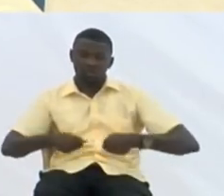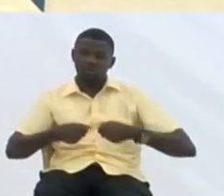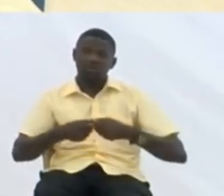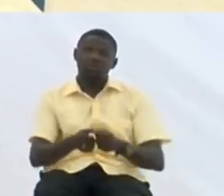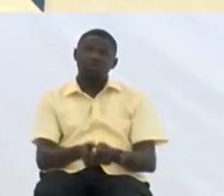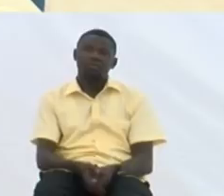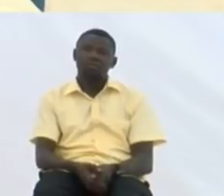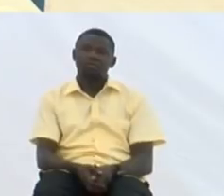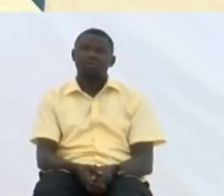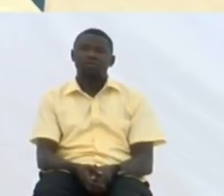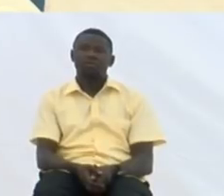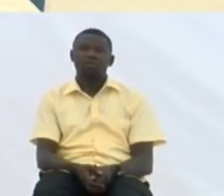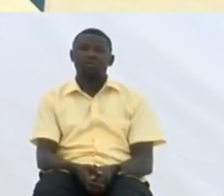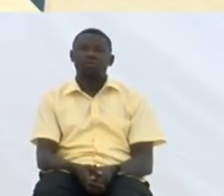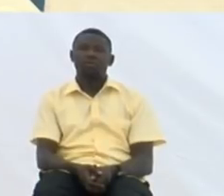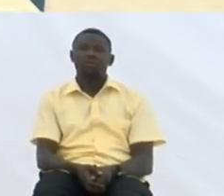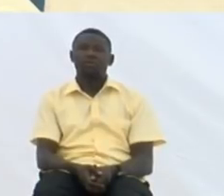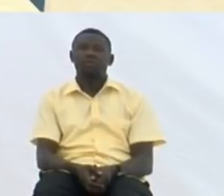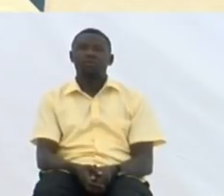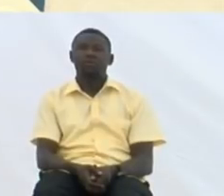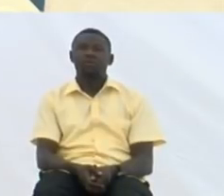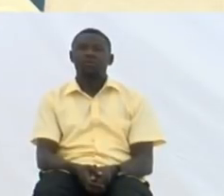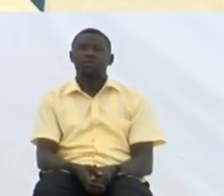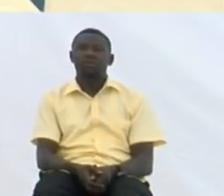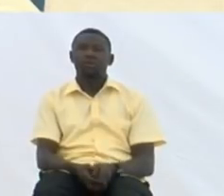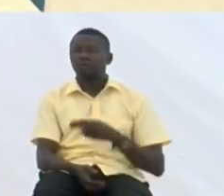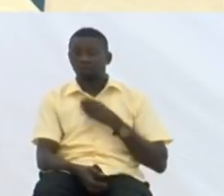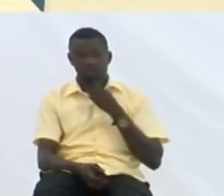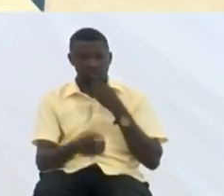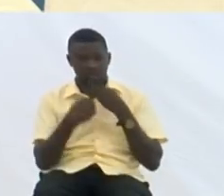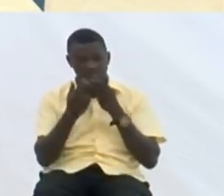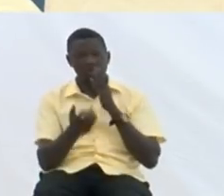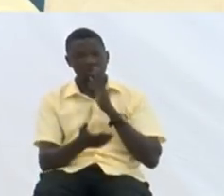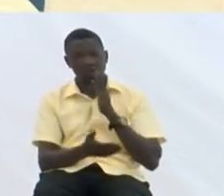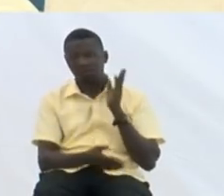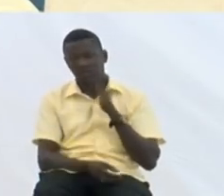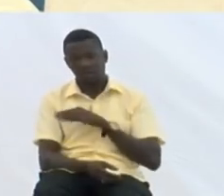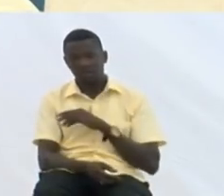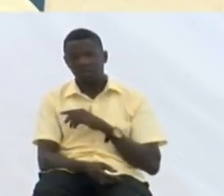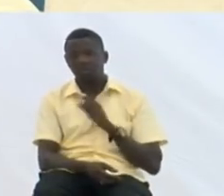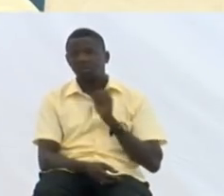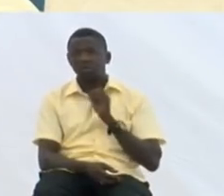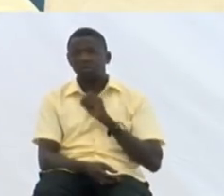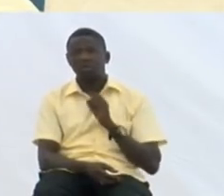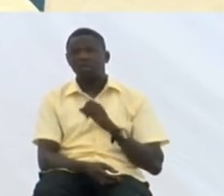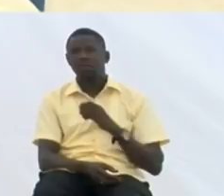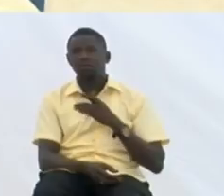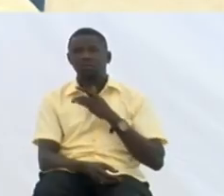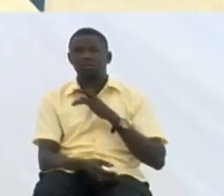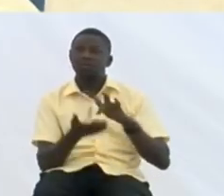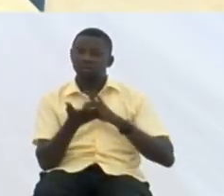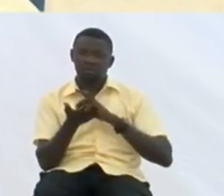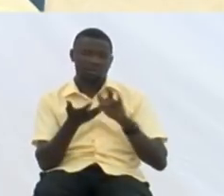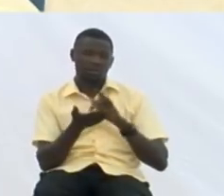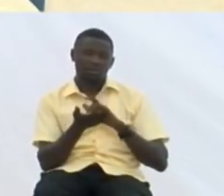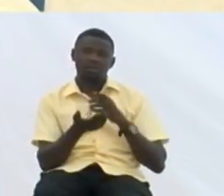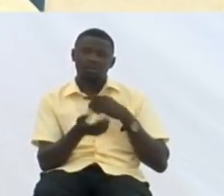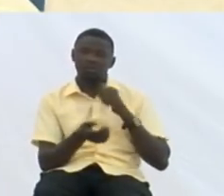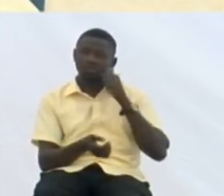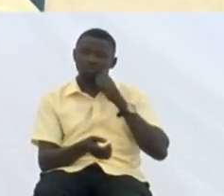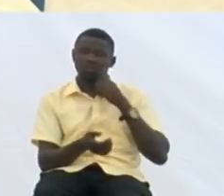trousers. I will not tell lies. Nobody is there naked. They used to bathe you with